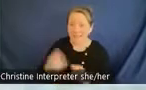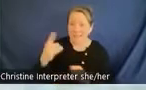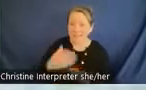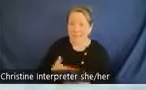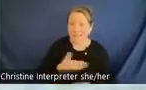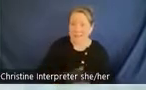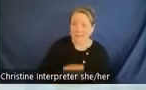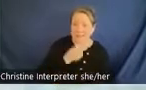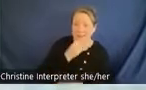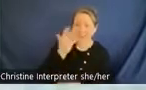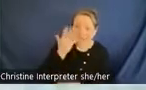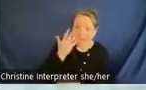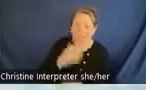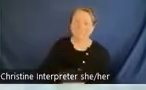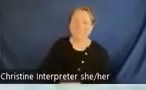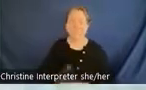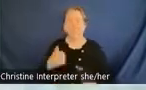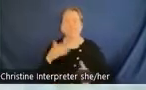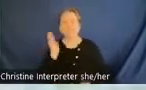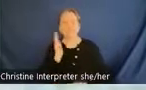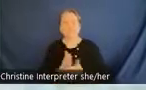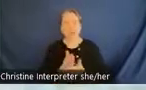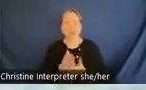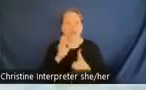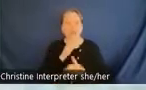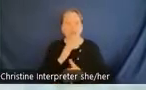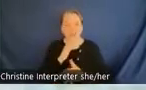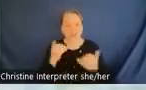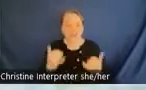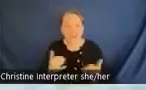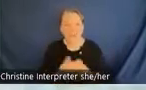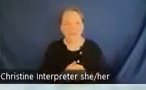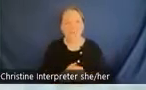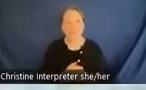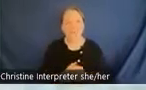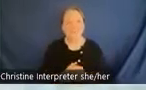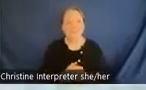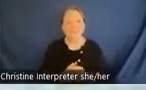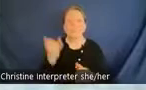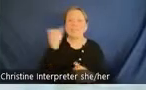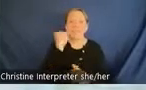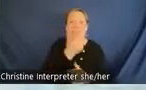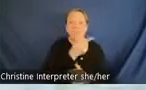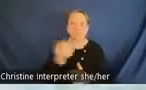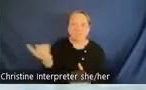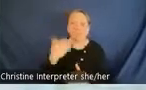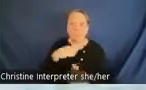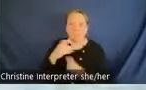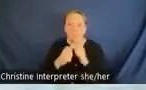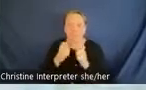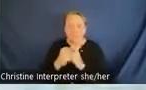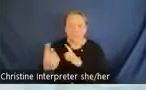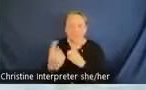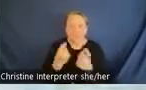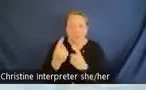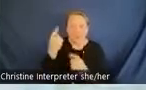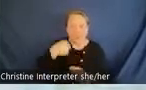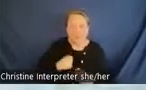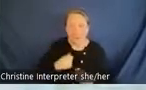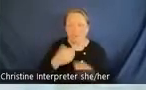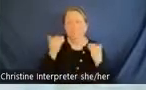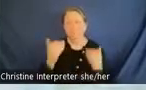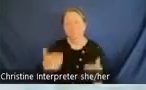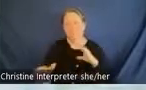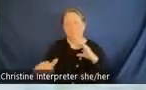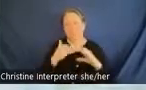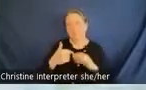So I'm going to end there. And as I said, if anyone has specific questions, feel free to email Susan